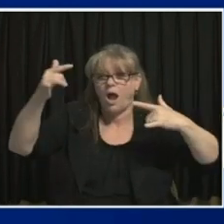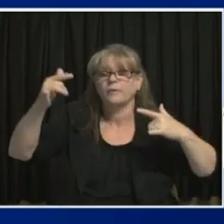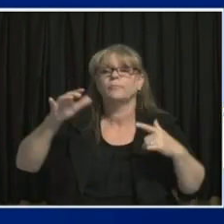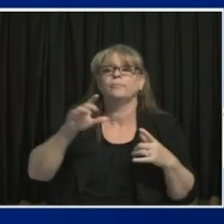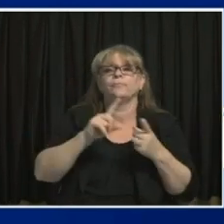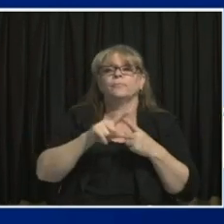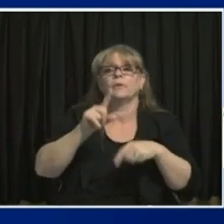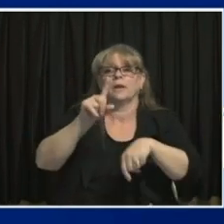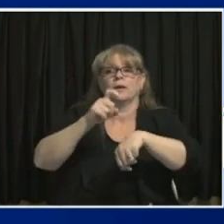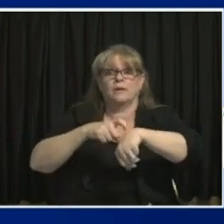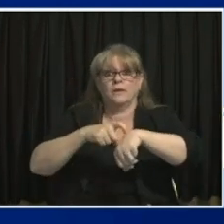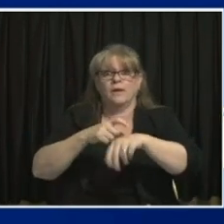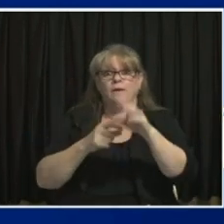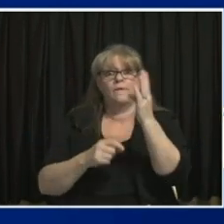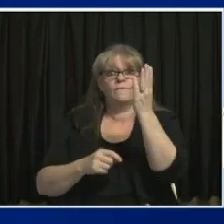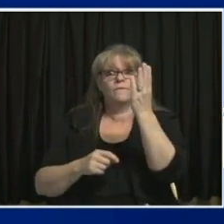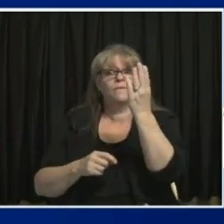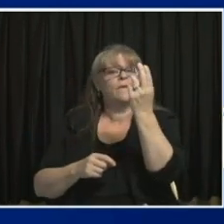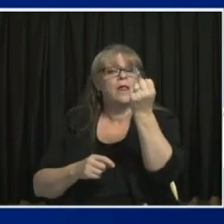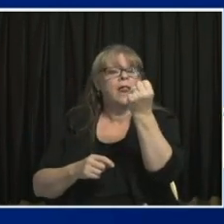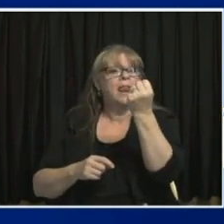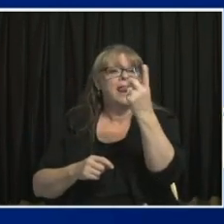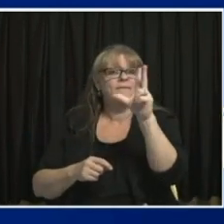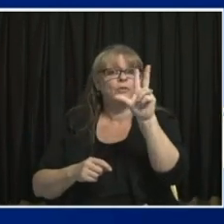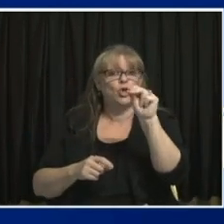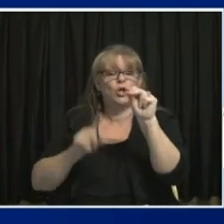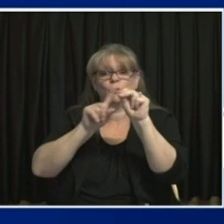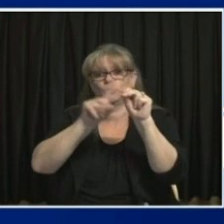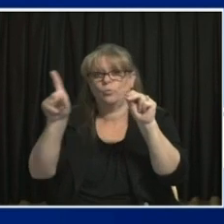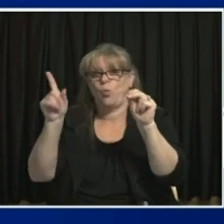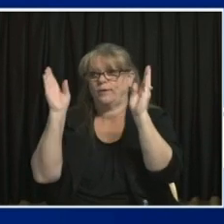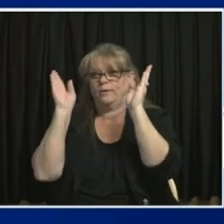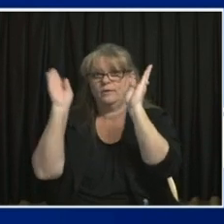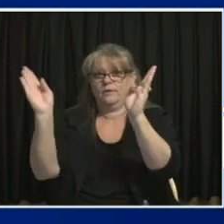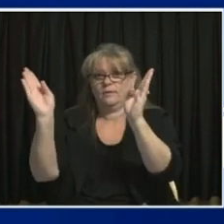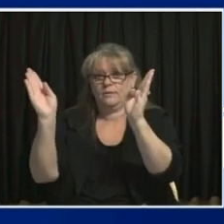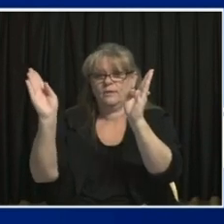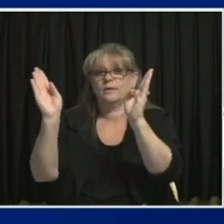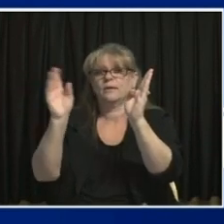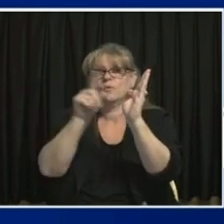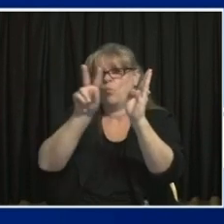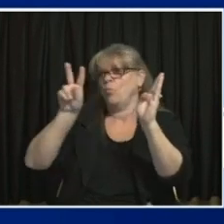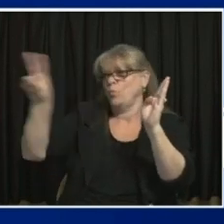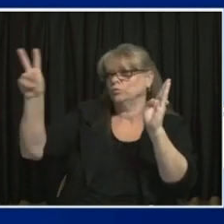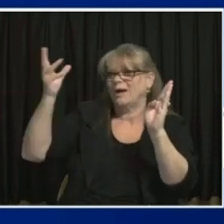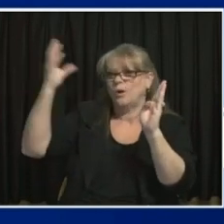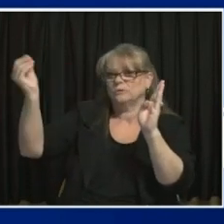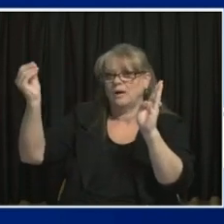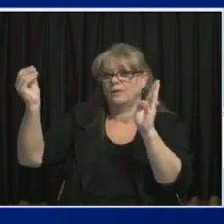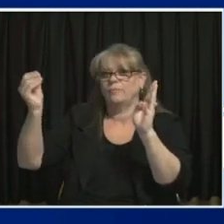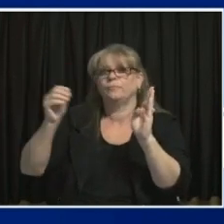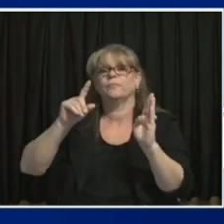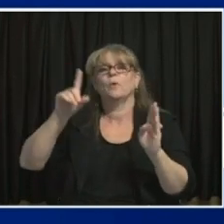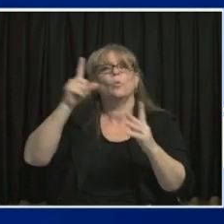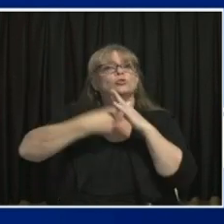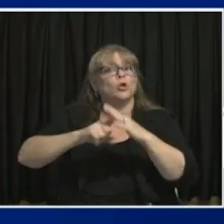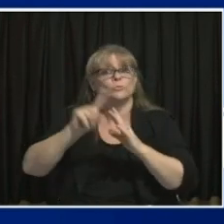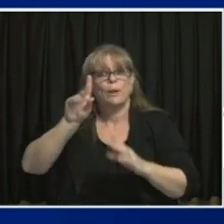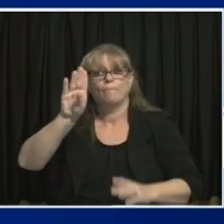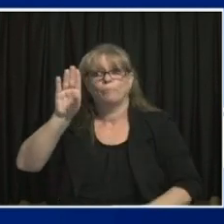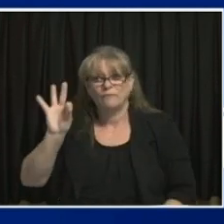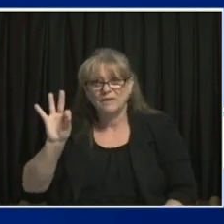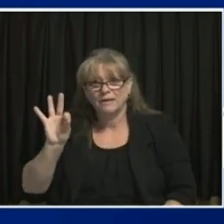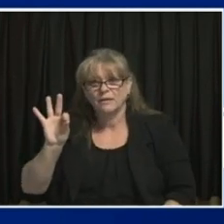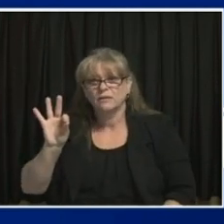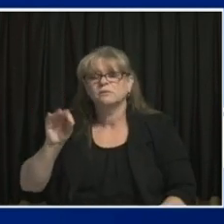the skies above the Denver metro area, Castle Rock, all the way from the airport in Broomfield to Longmont to Castle